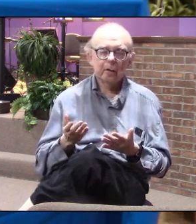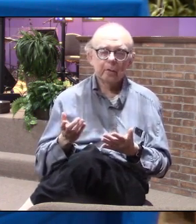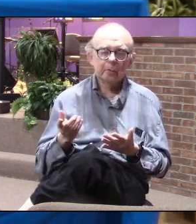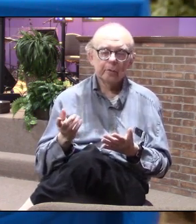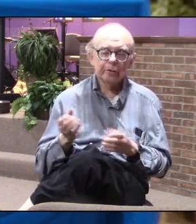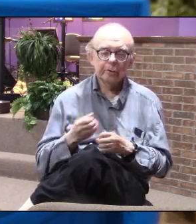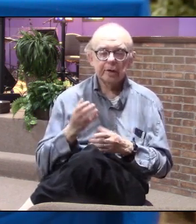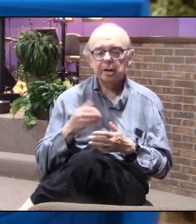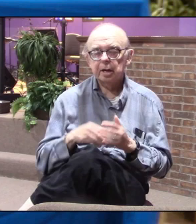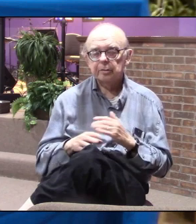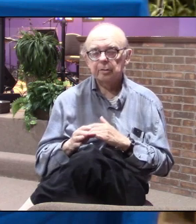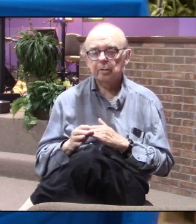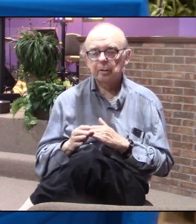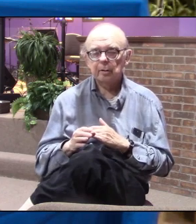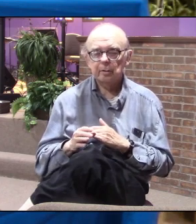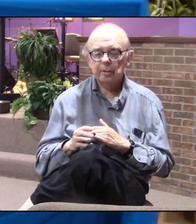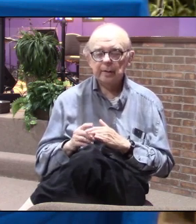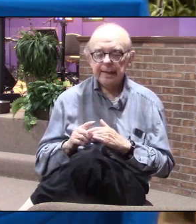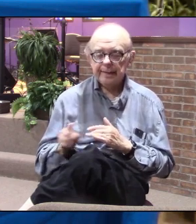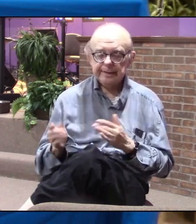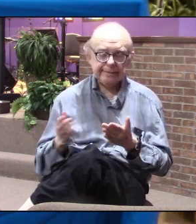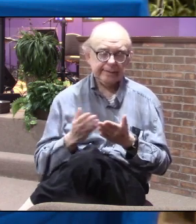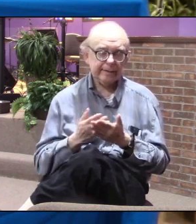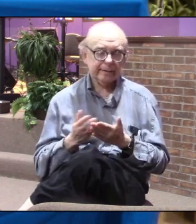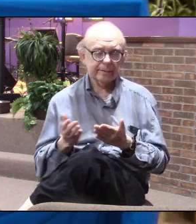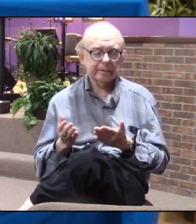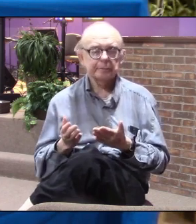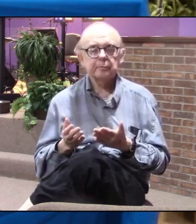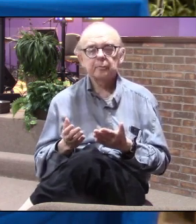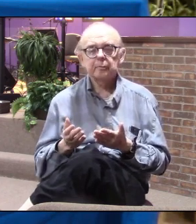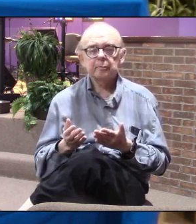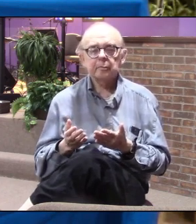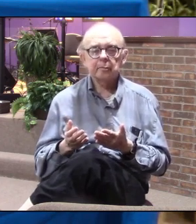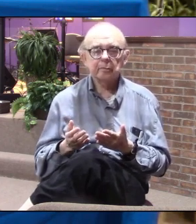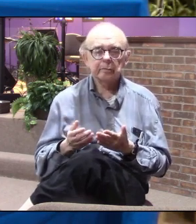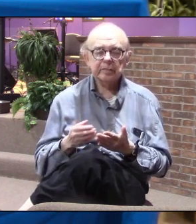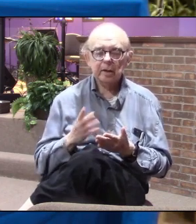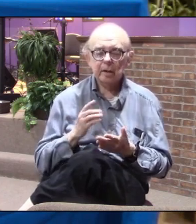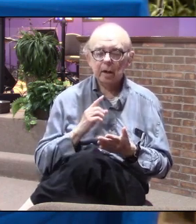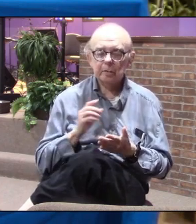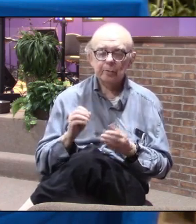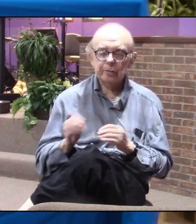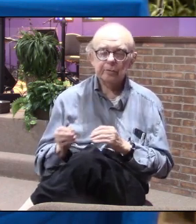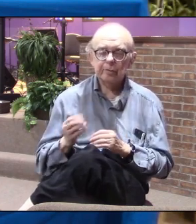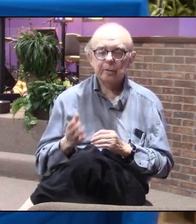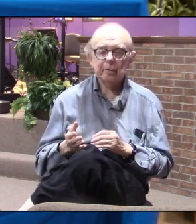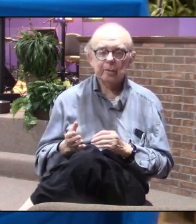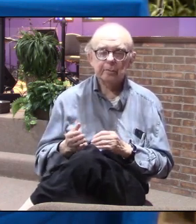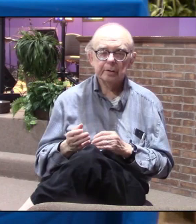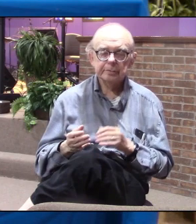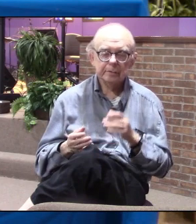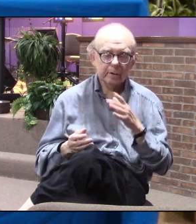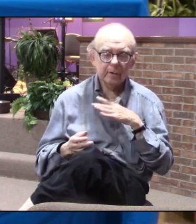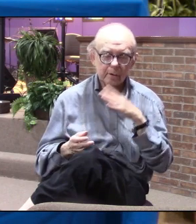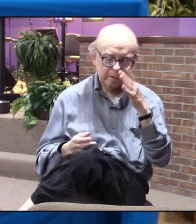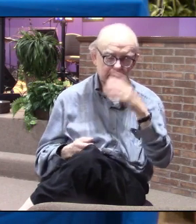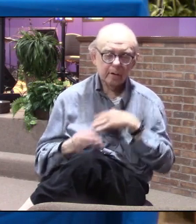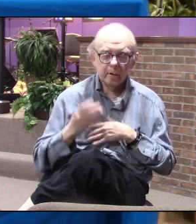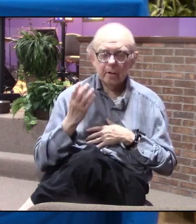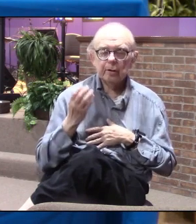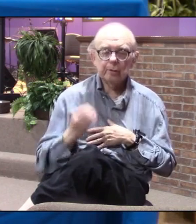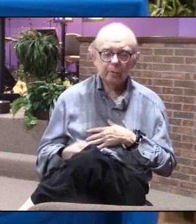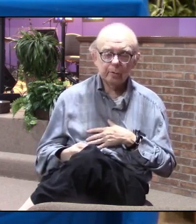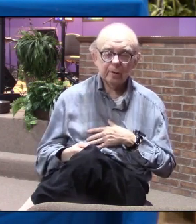into these things, and God puts you there, ladies and gentlemen, you will come out